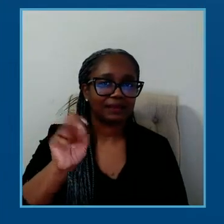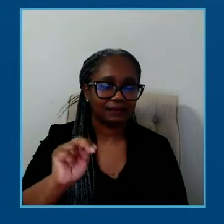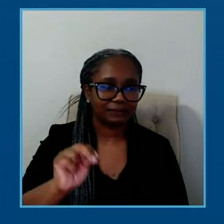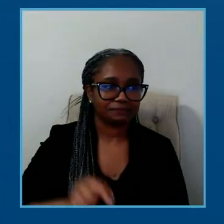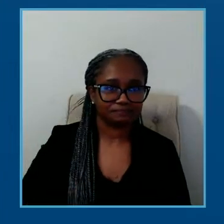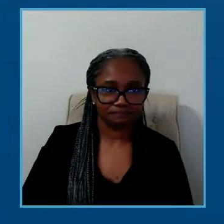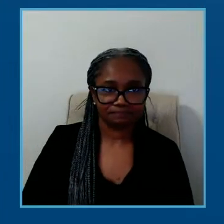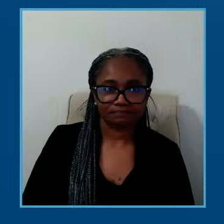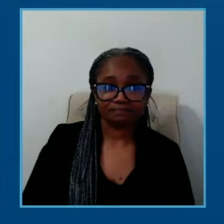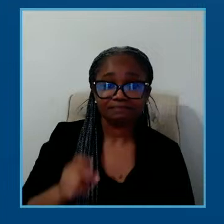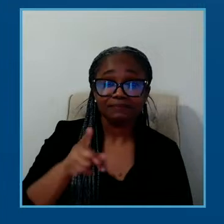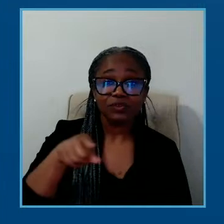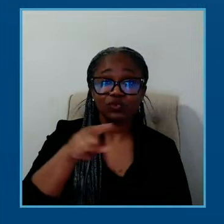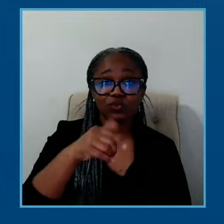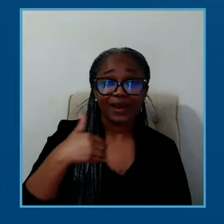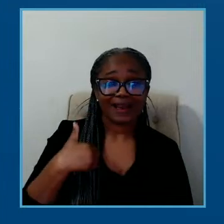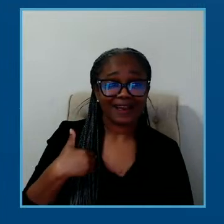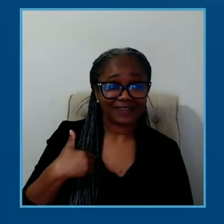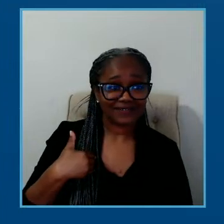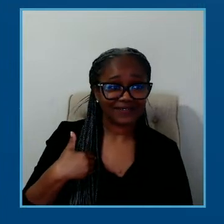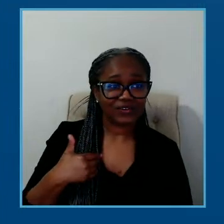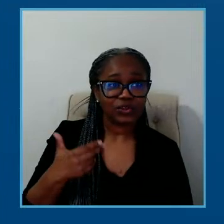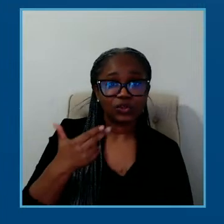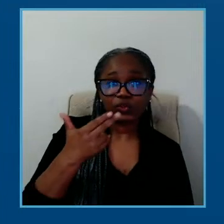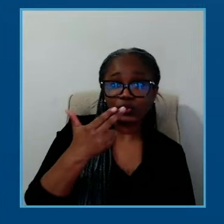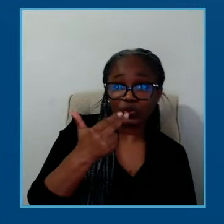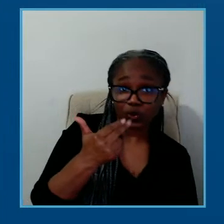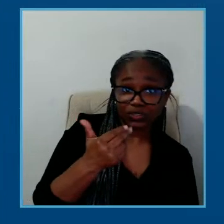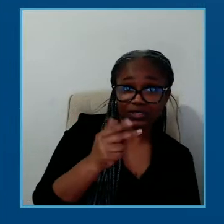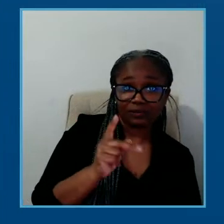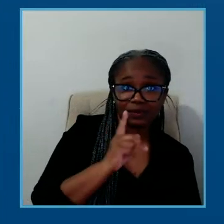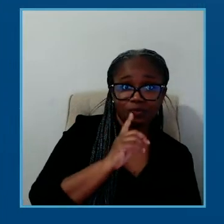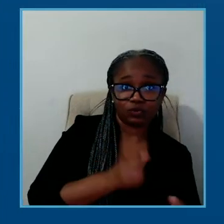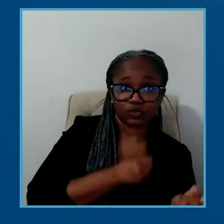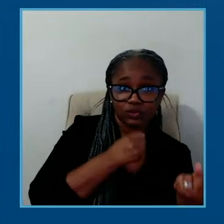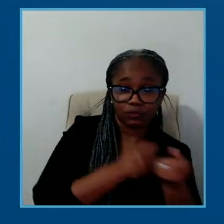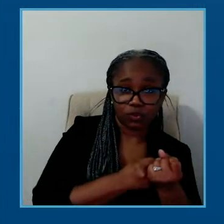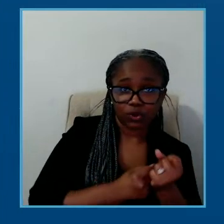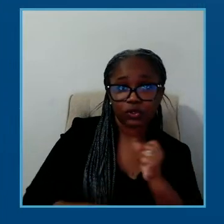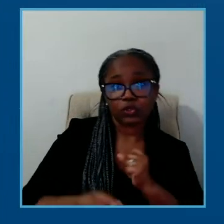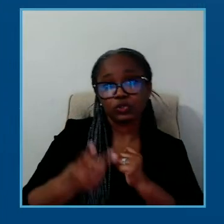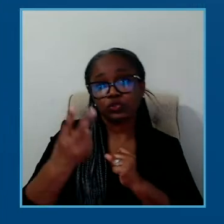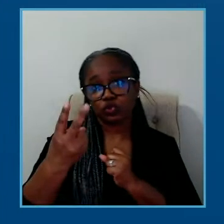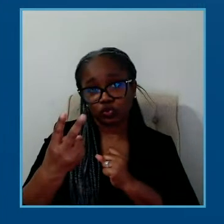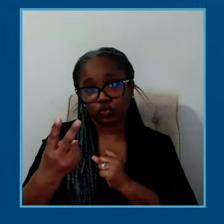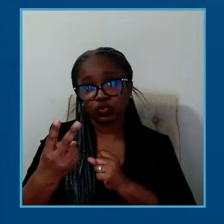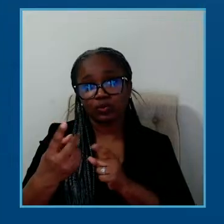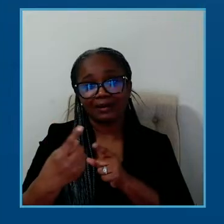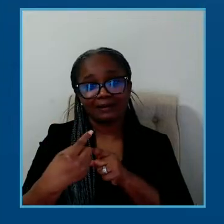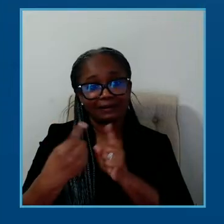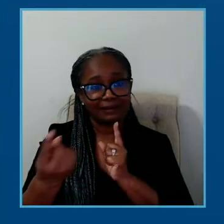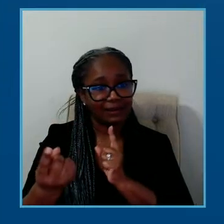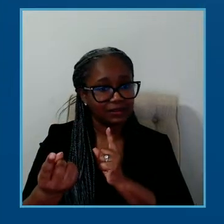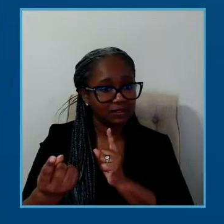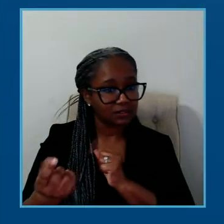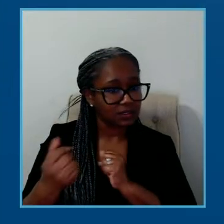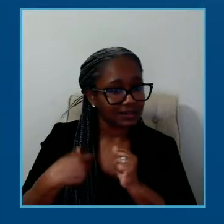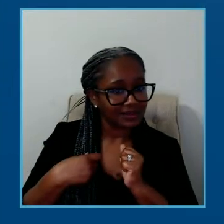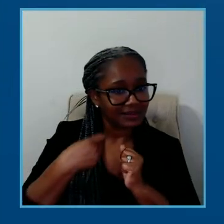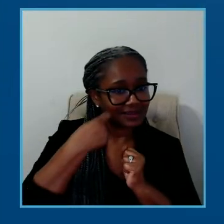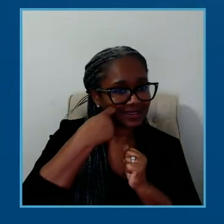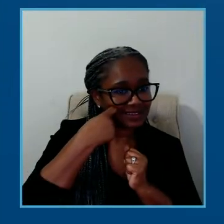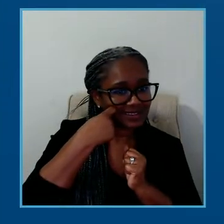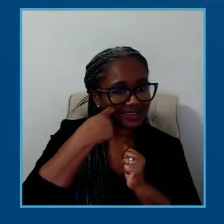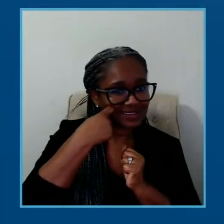You have 13 for, 2 against, and I just unmuted everyone. Unless it's a